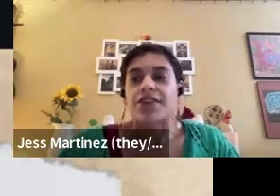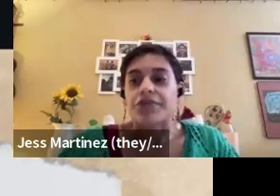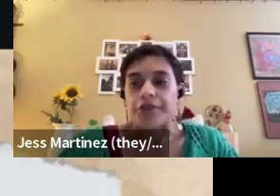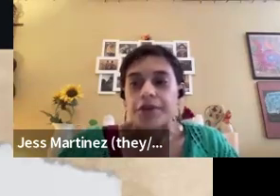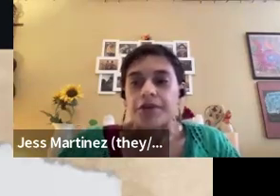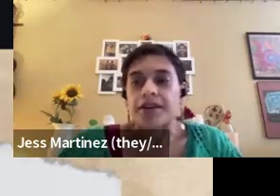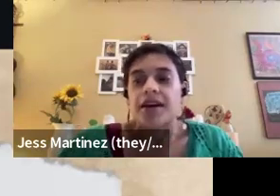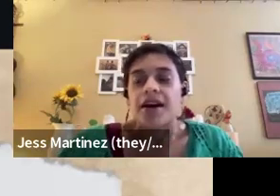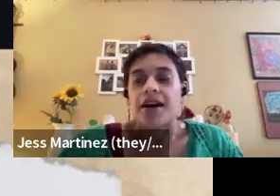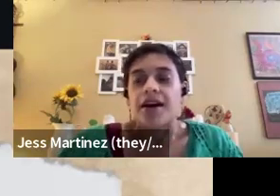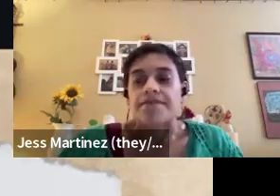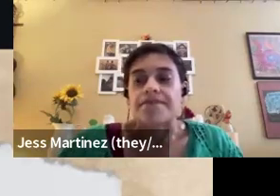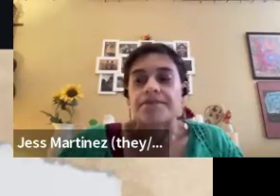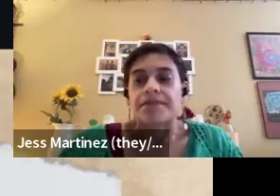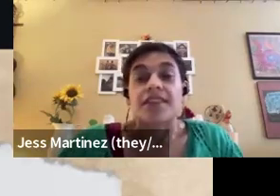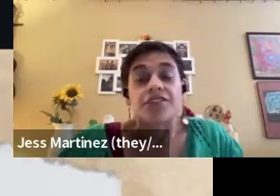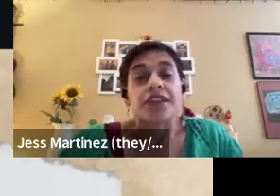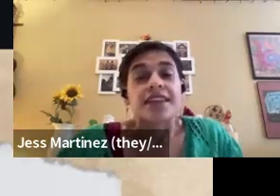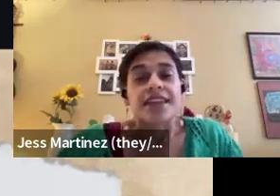really thinking through